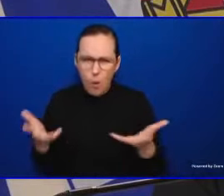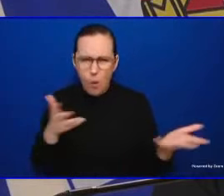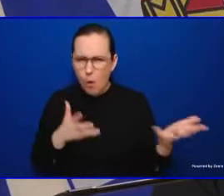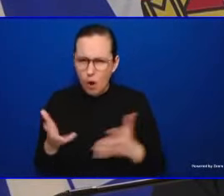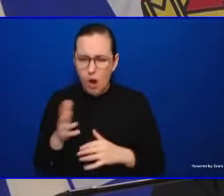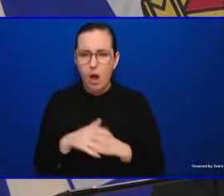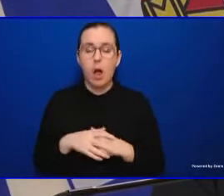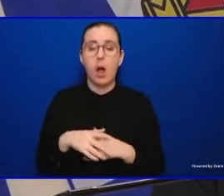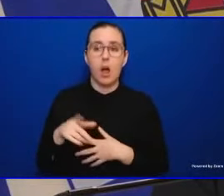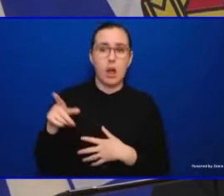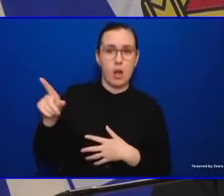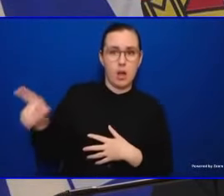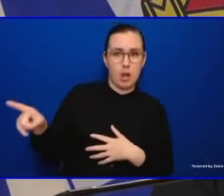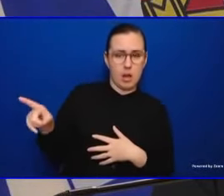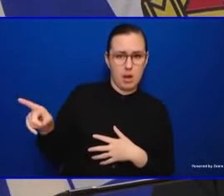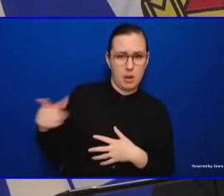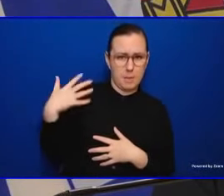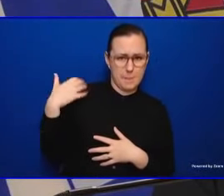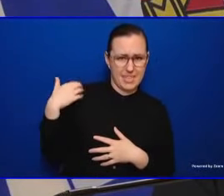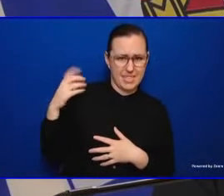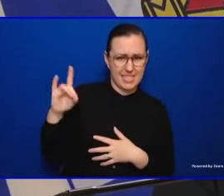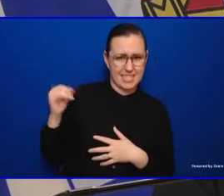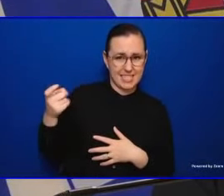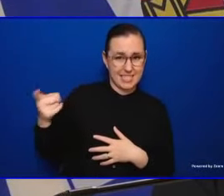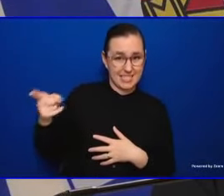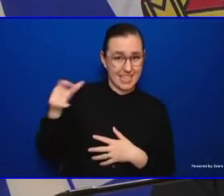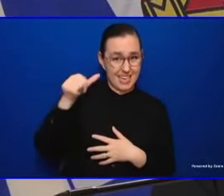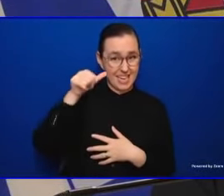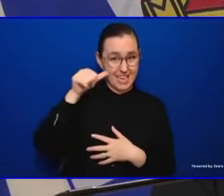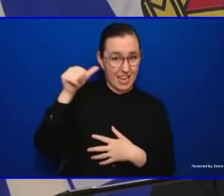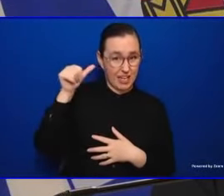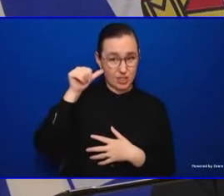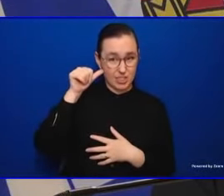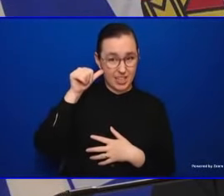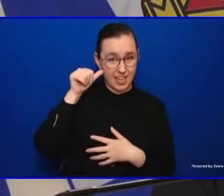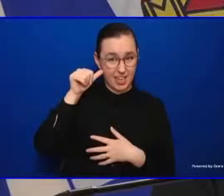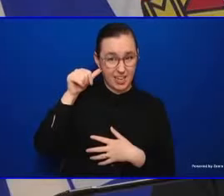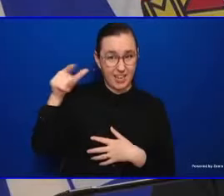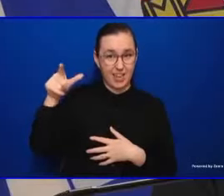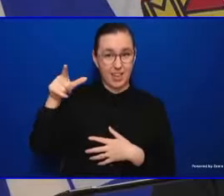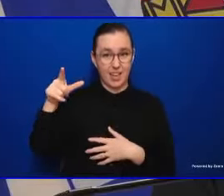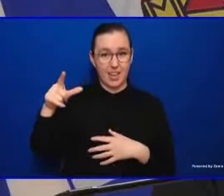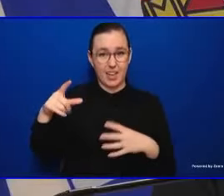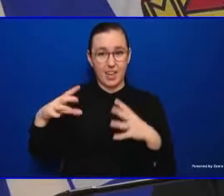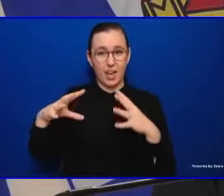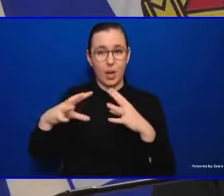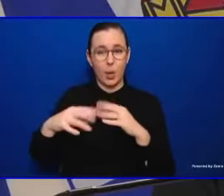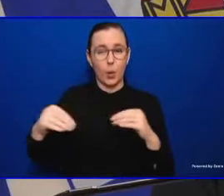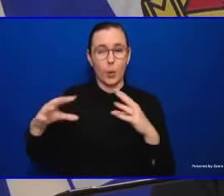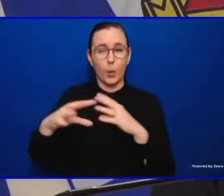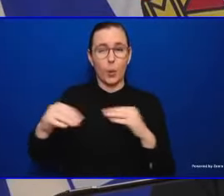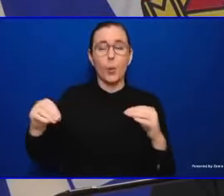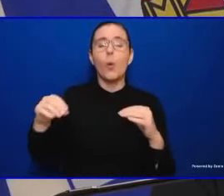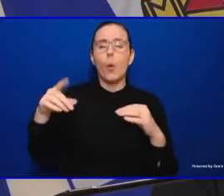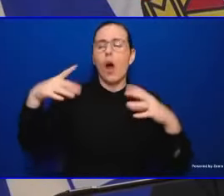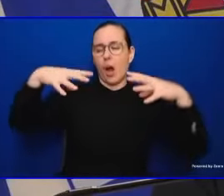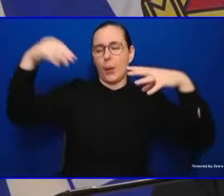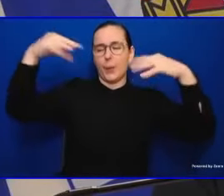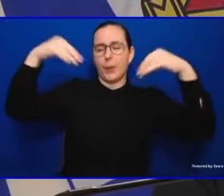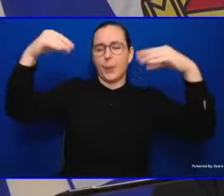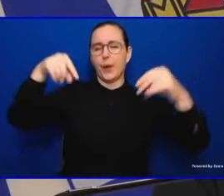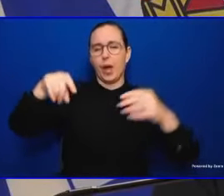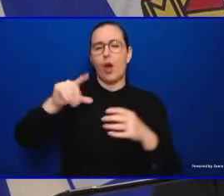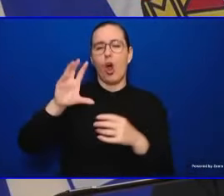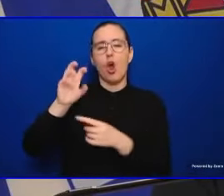yesterday at the convention center, people waiting more than 2 hours to get their vaccine, have changes been